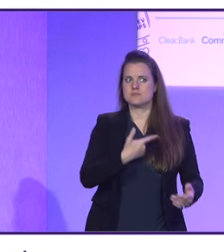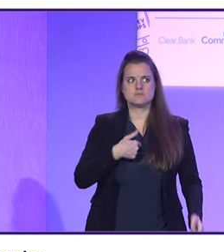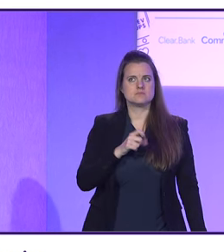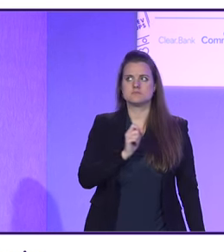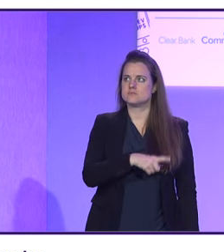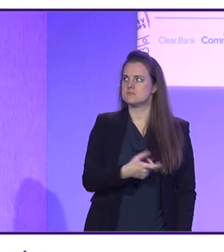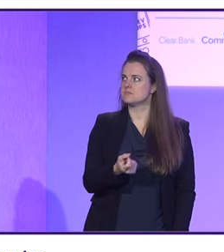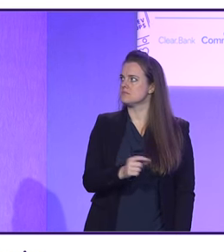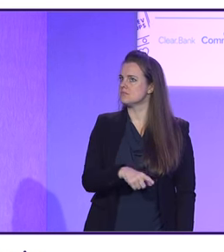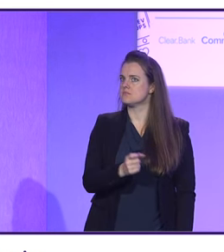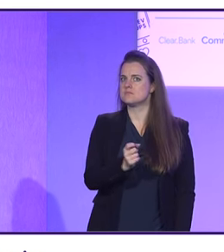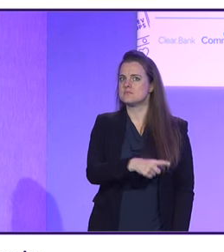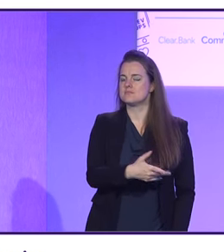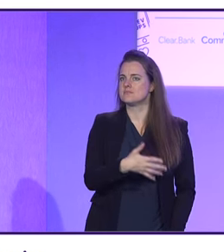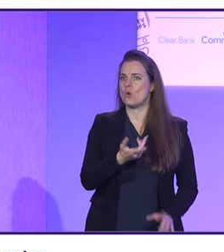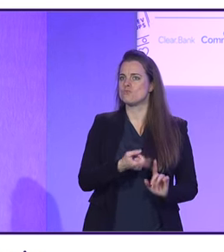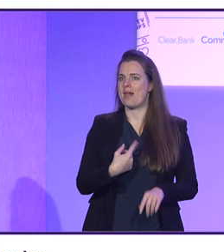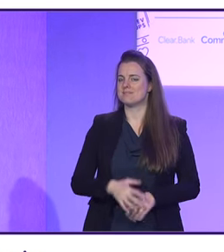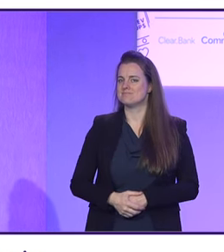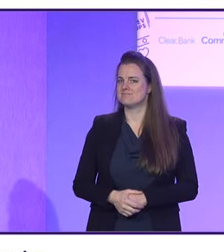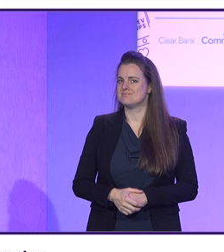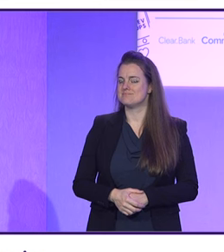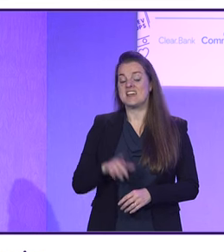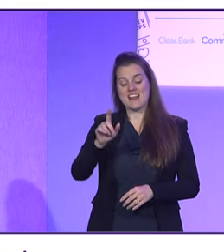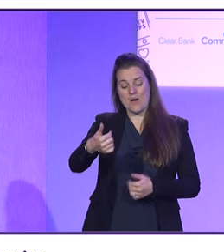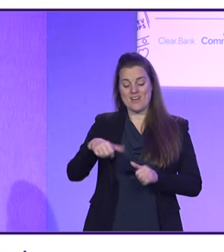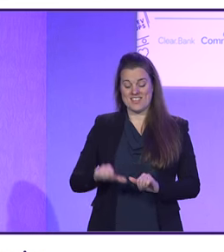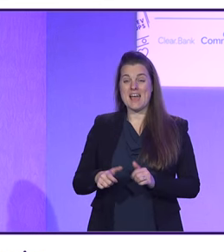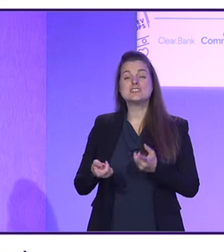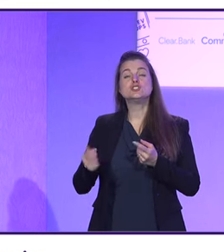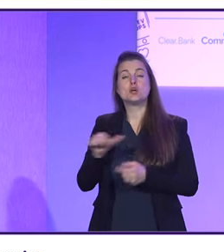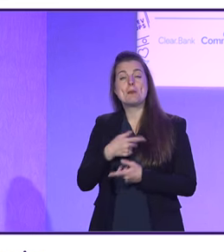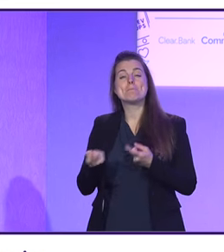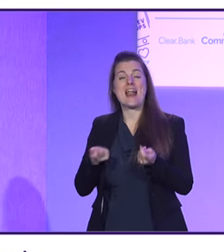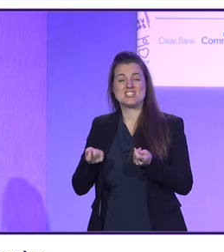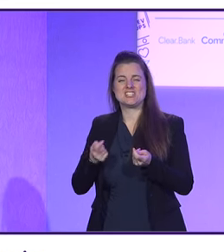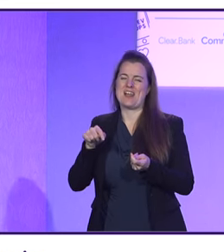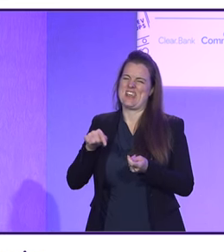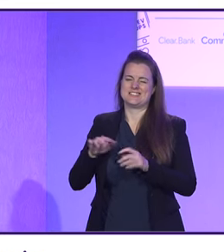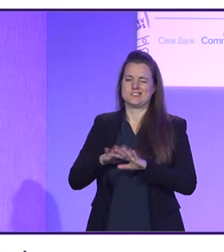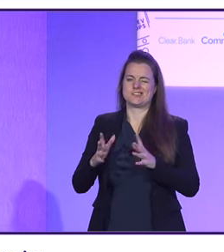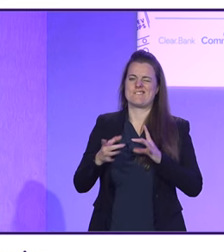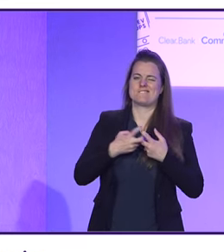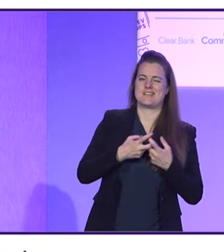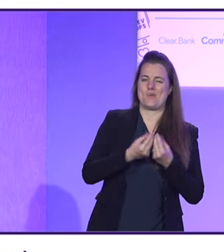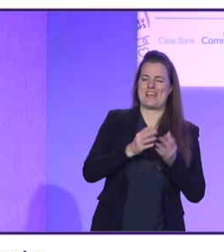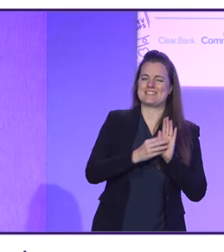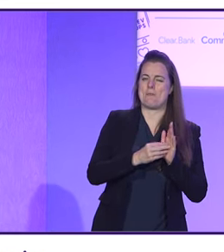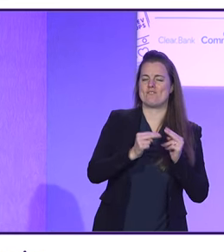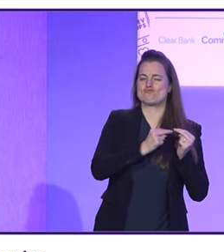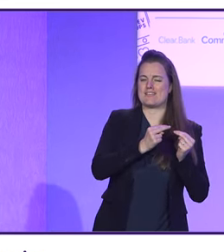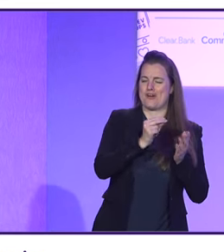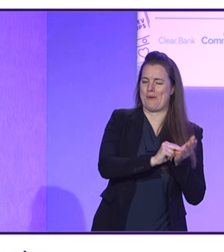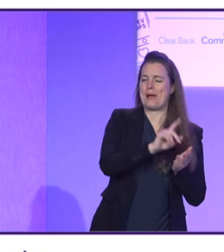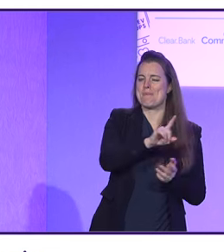Finally, it should be managed. And this one falls a little bit apart when I talk about restaurants, but the idea is that I should be able to depend on this service that